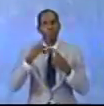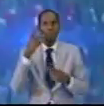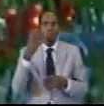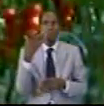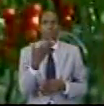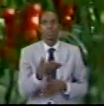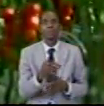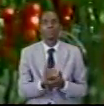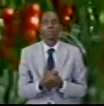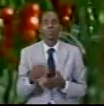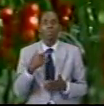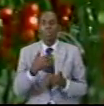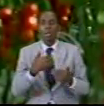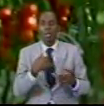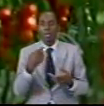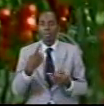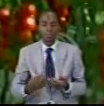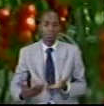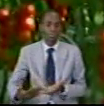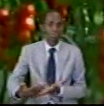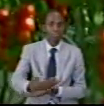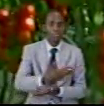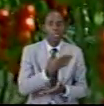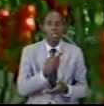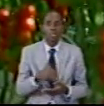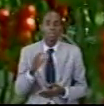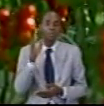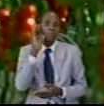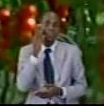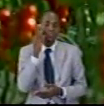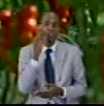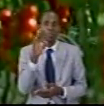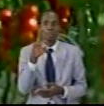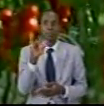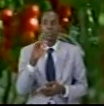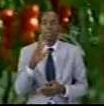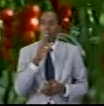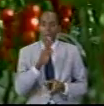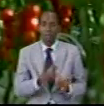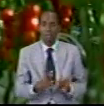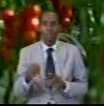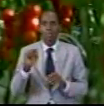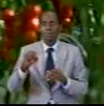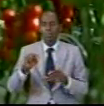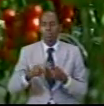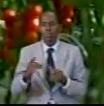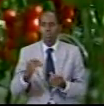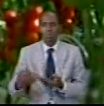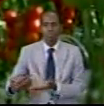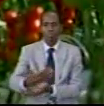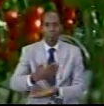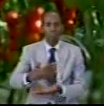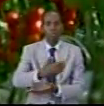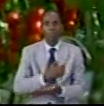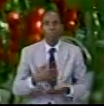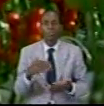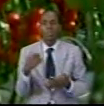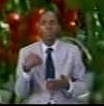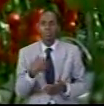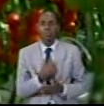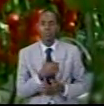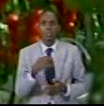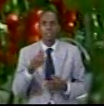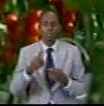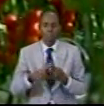the harvest, and then the fruits arrive. And we need to people that will go and reap them. It's at that time you need to readjust